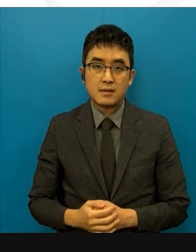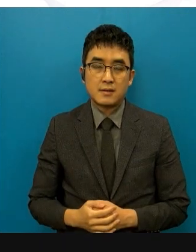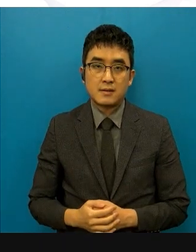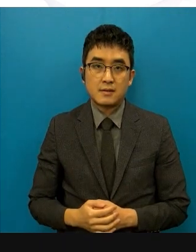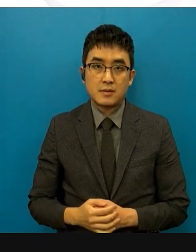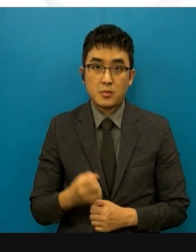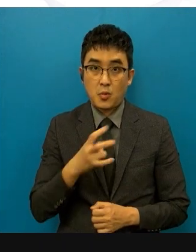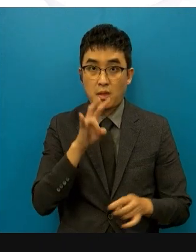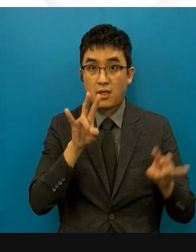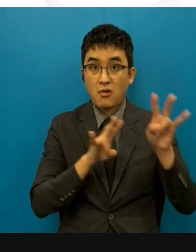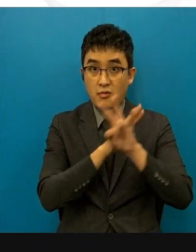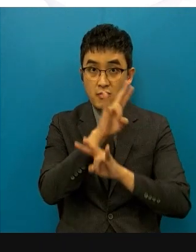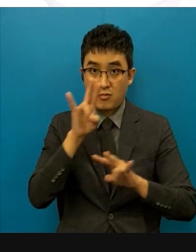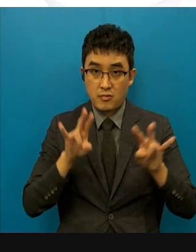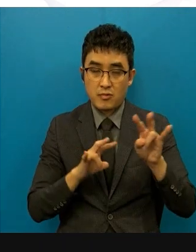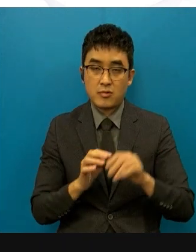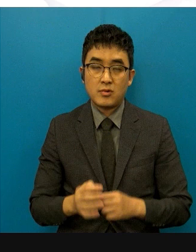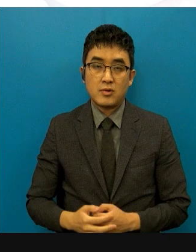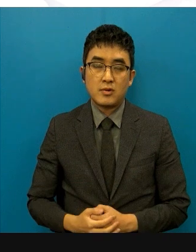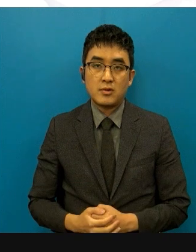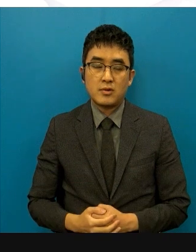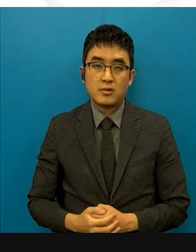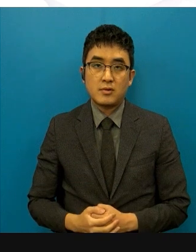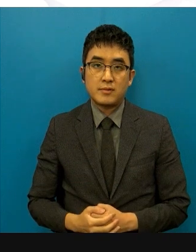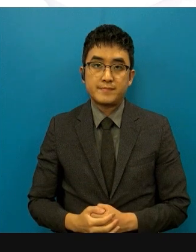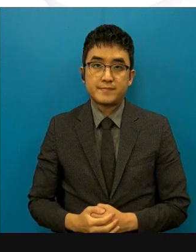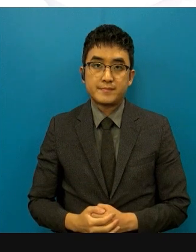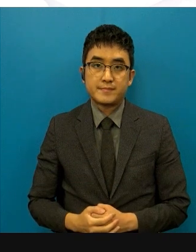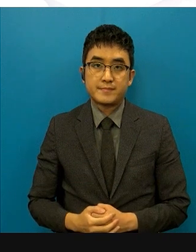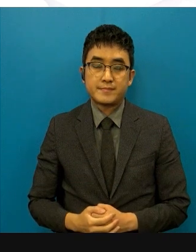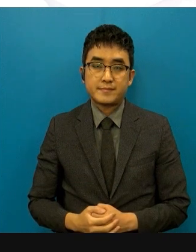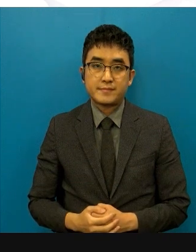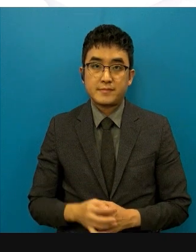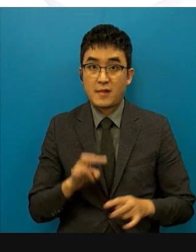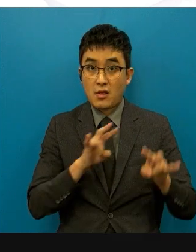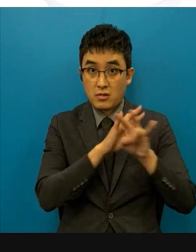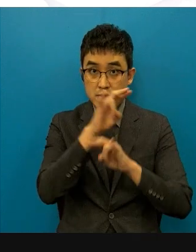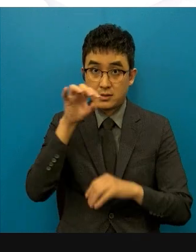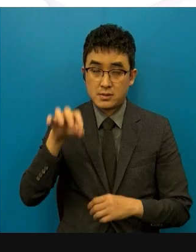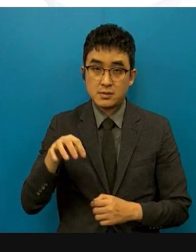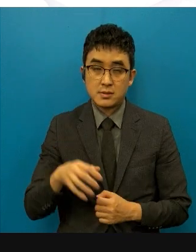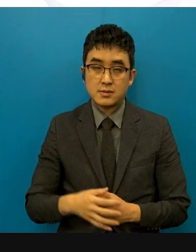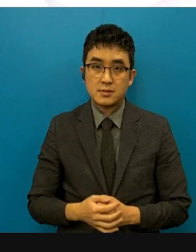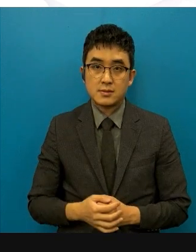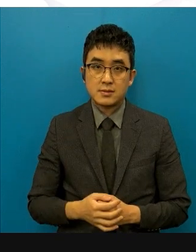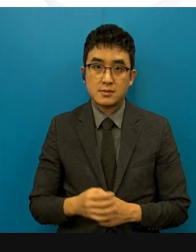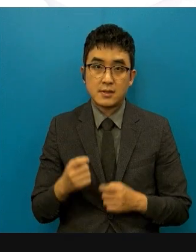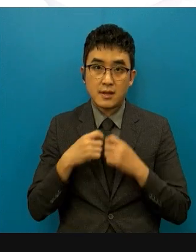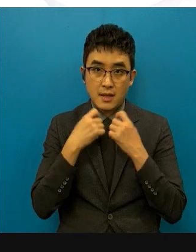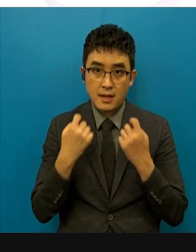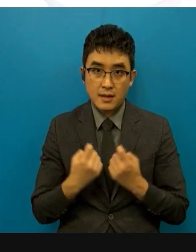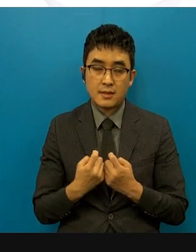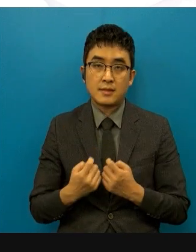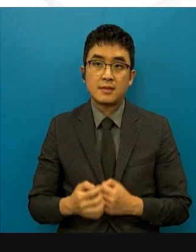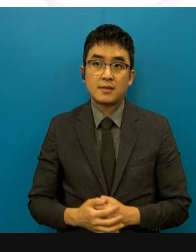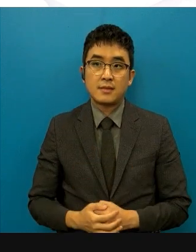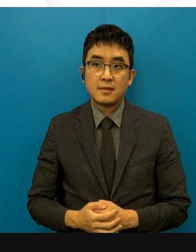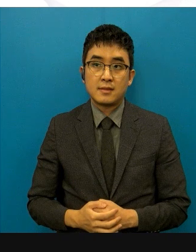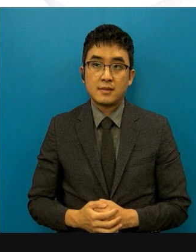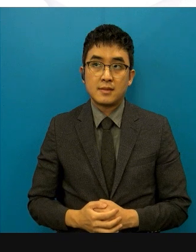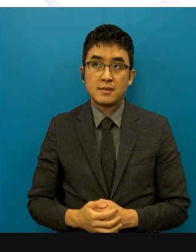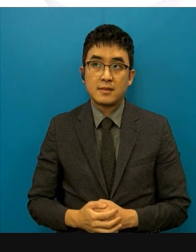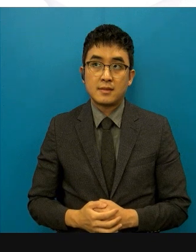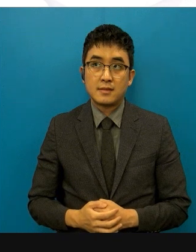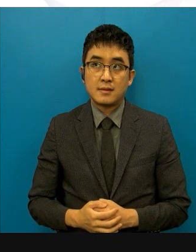while personal autonomy was in the focus of the Dutch practice as well, it was basically and